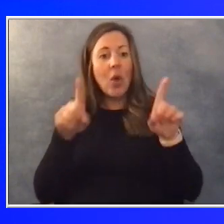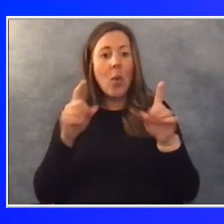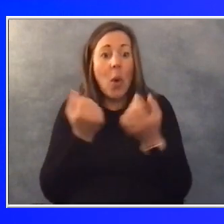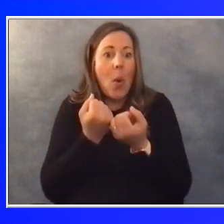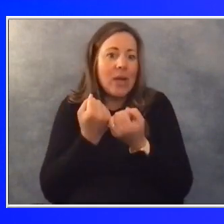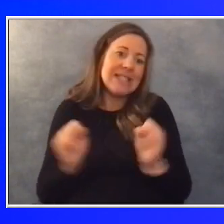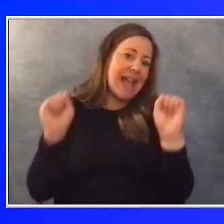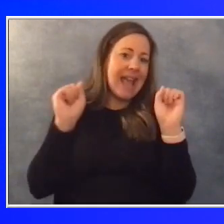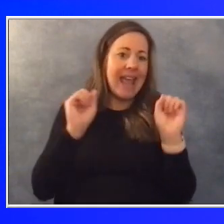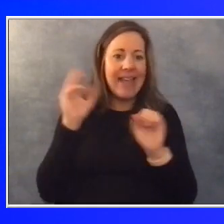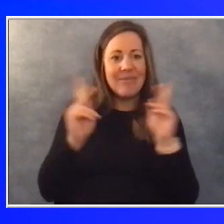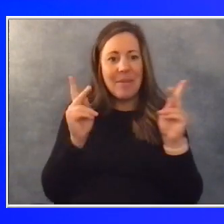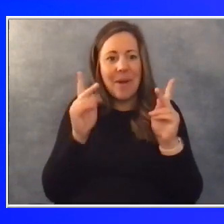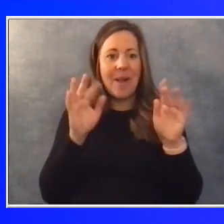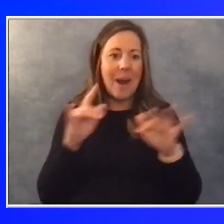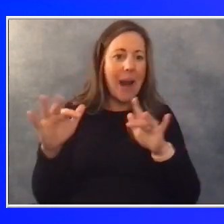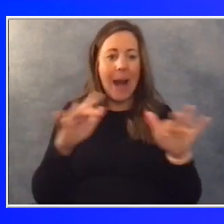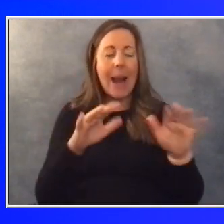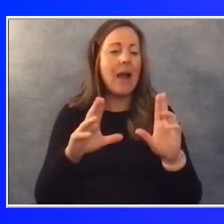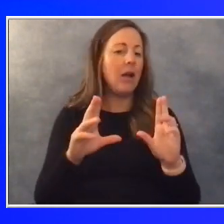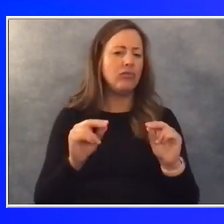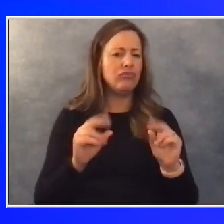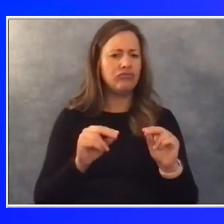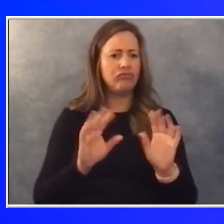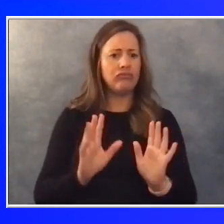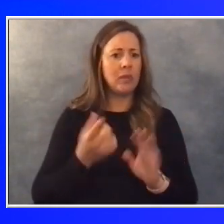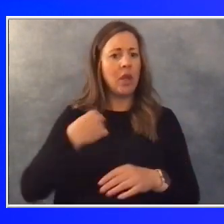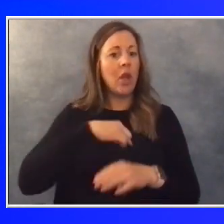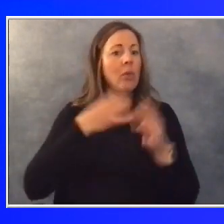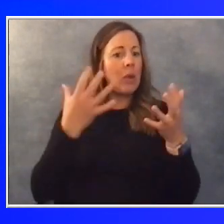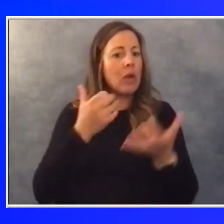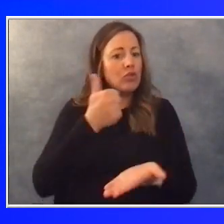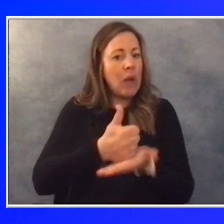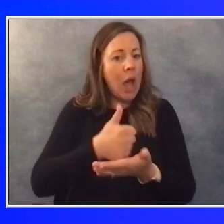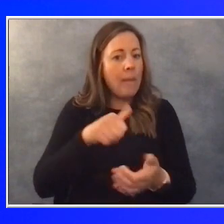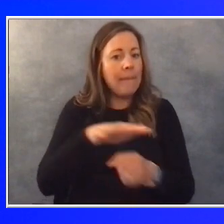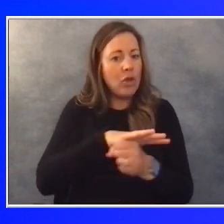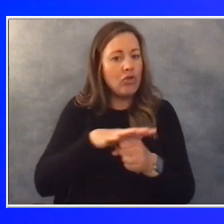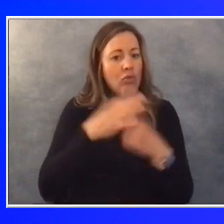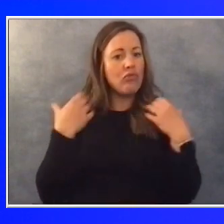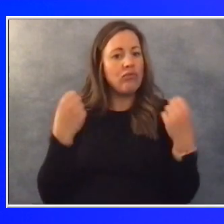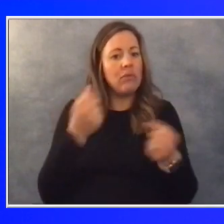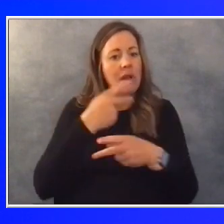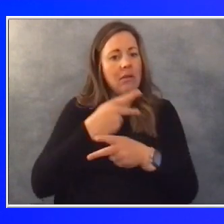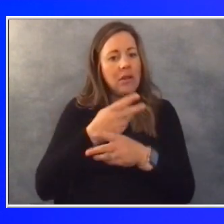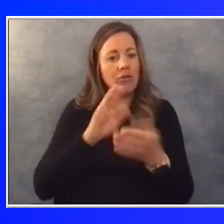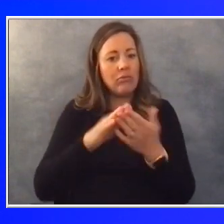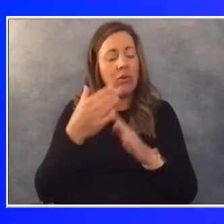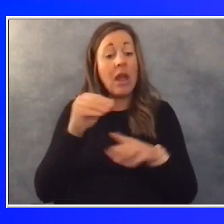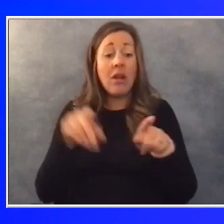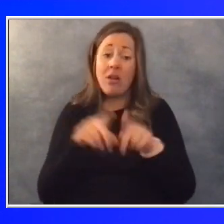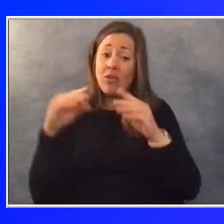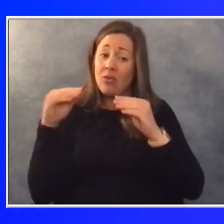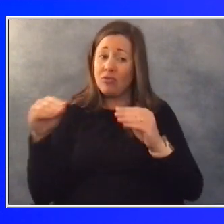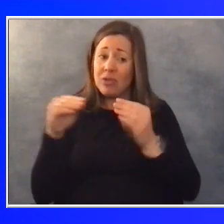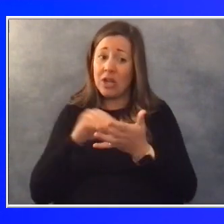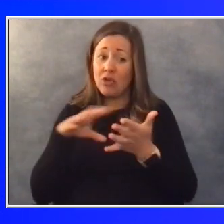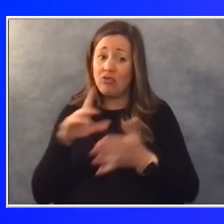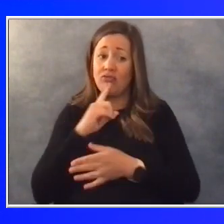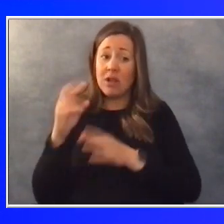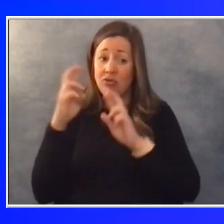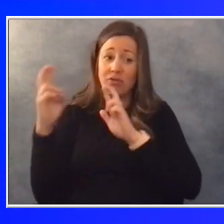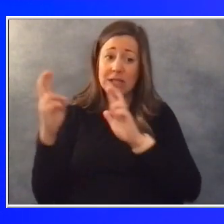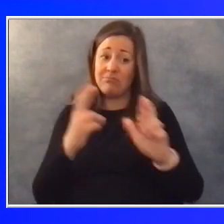Guatemala to save people. We wanted to help the local healthcare community and to teach our students to be respectful and ethical. And